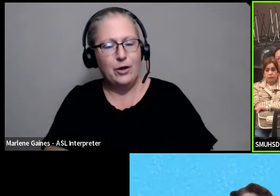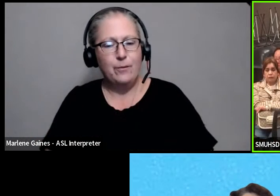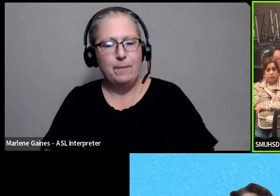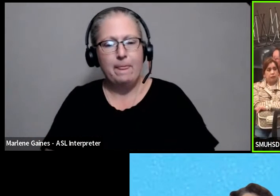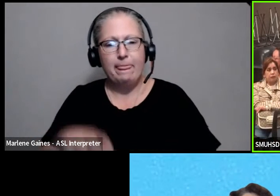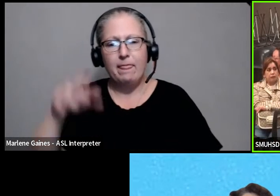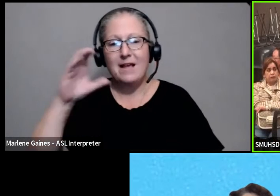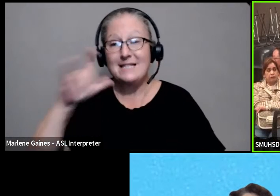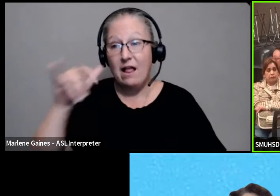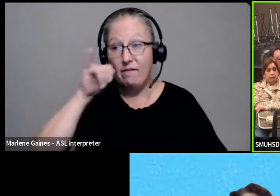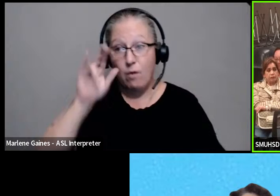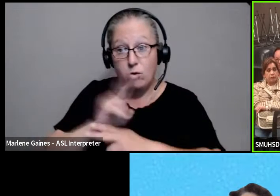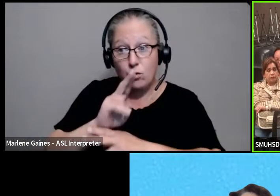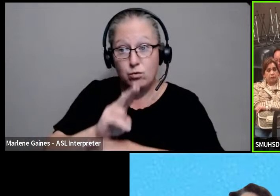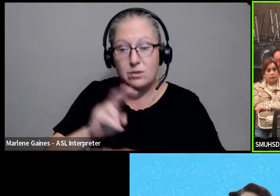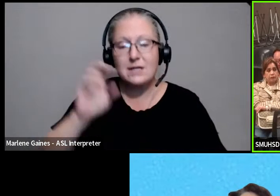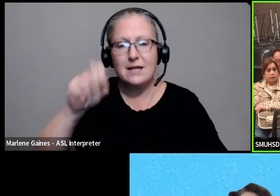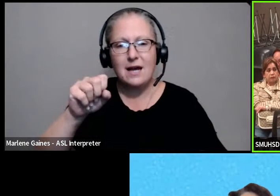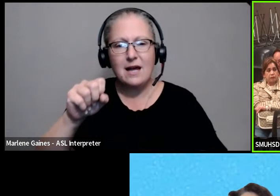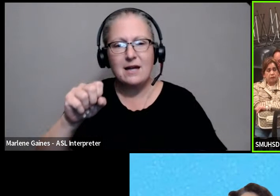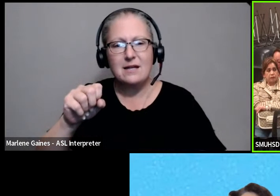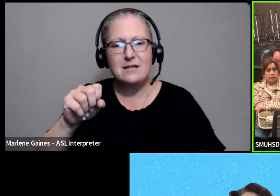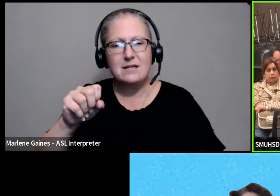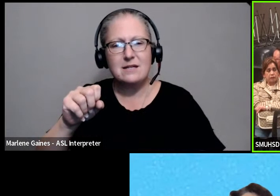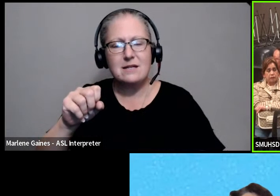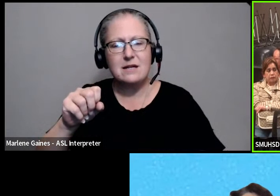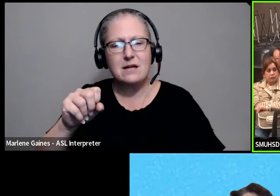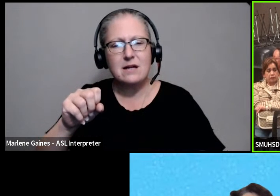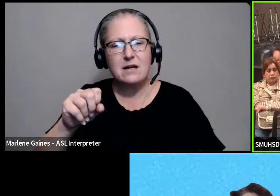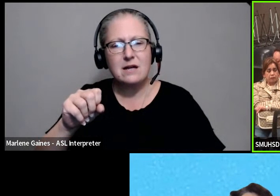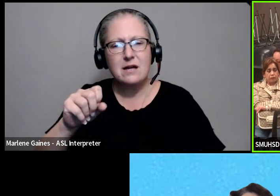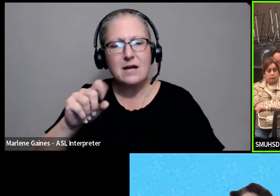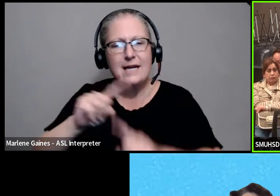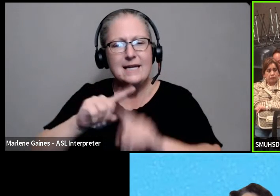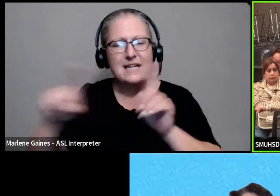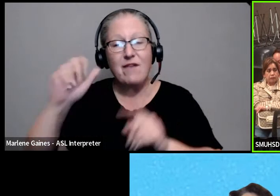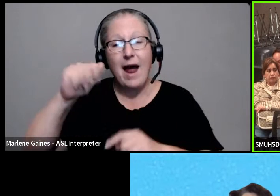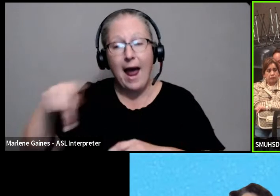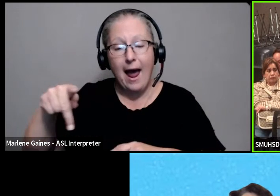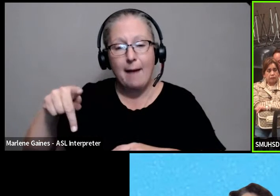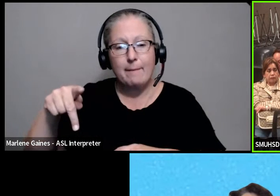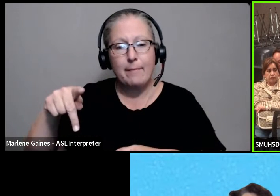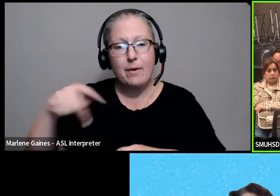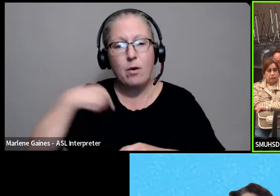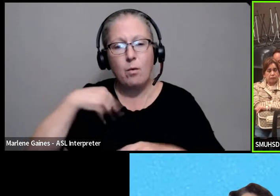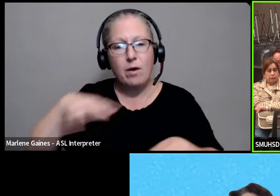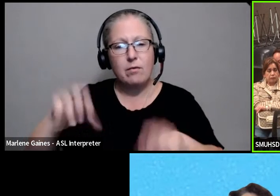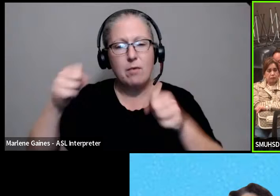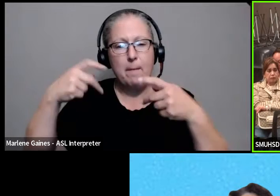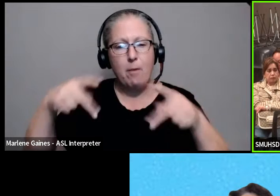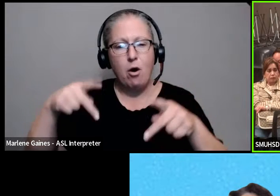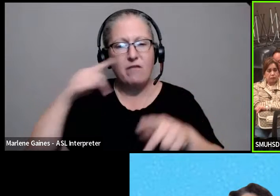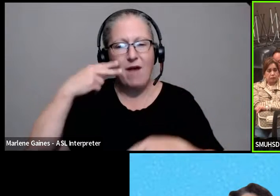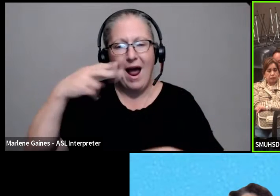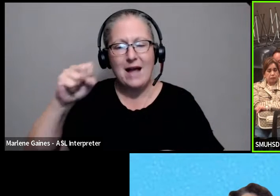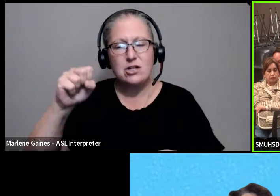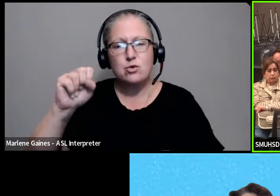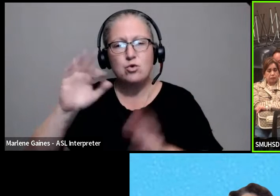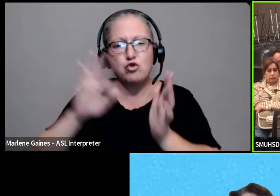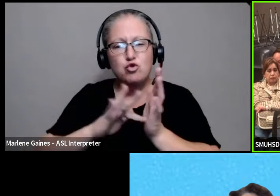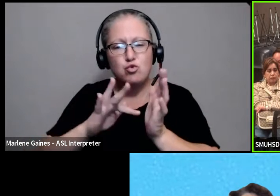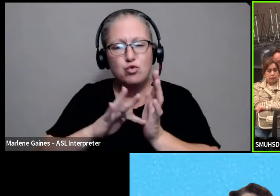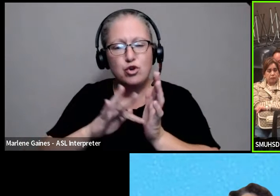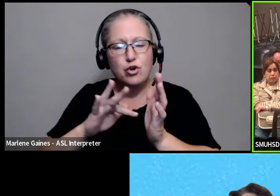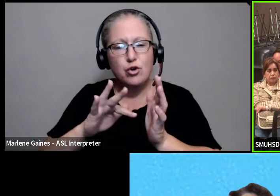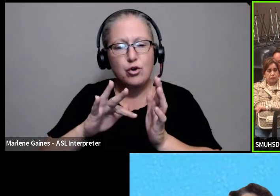for cell phone use. Yeah. This is on a related subject, but a different application. We threw a party for high schoolers, juniors, and